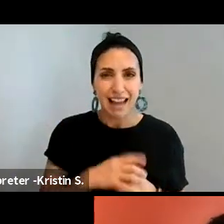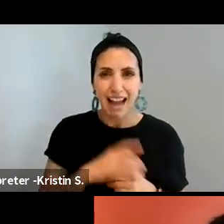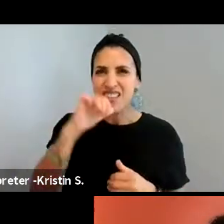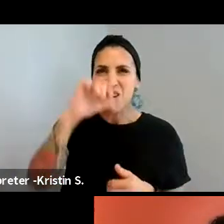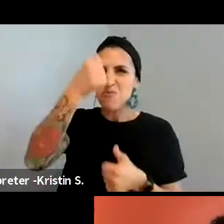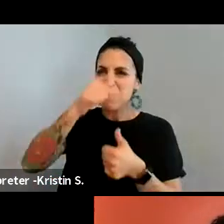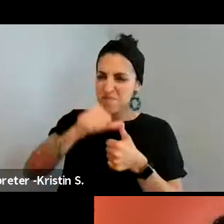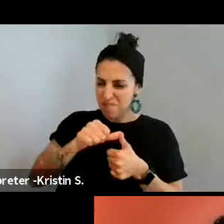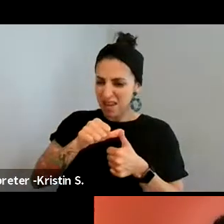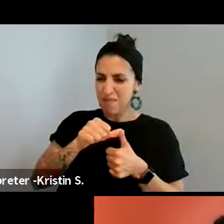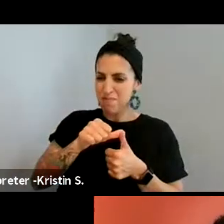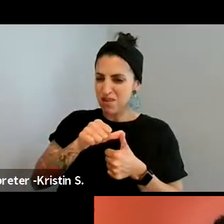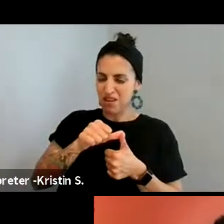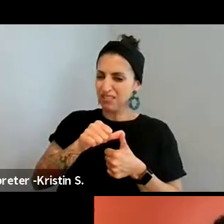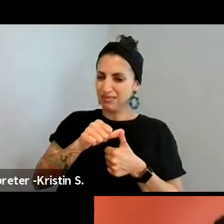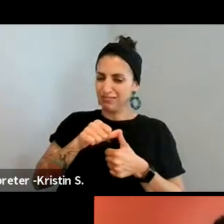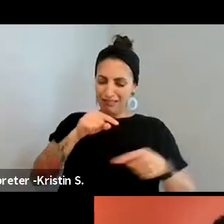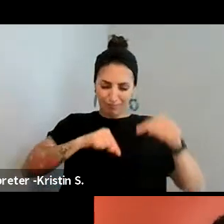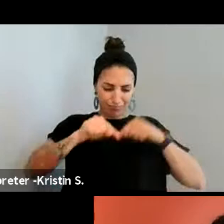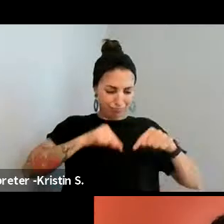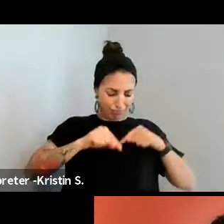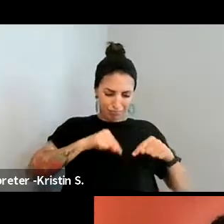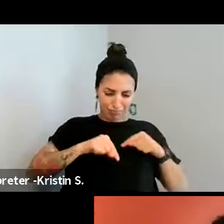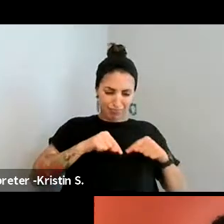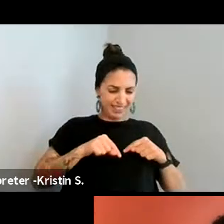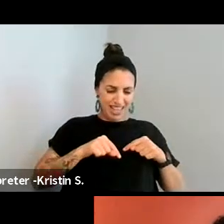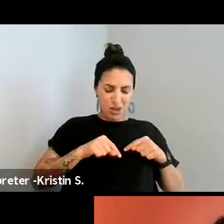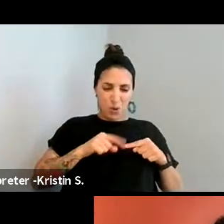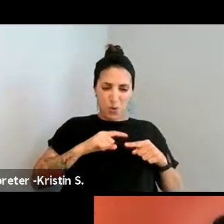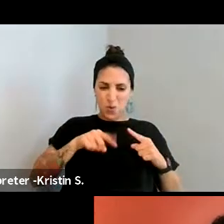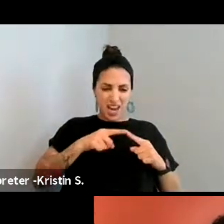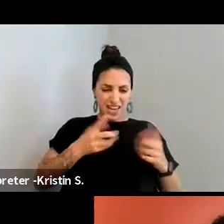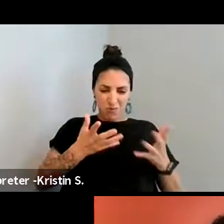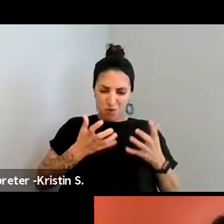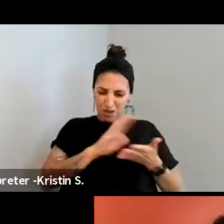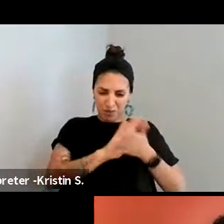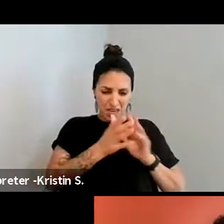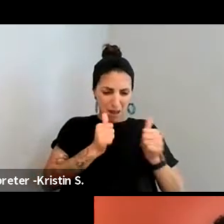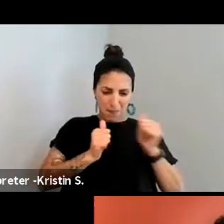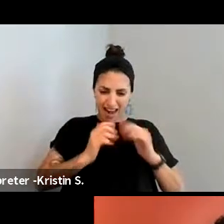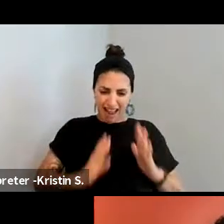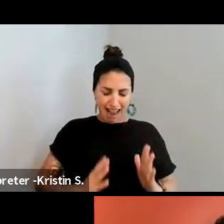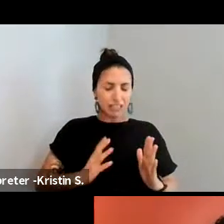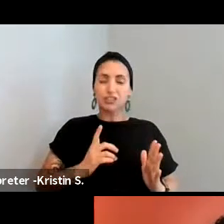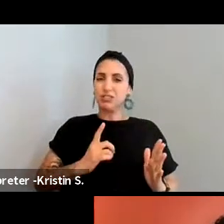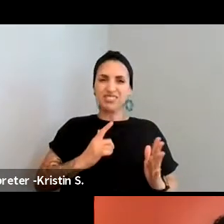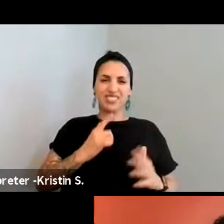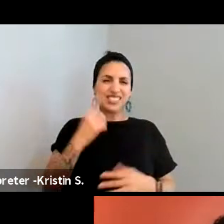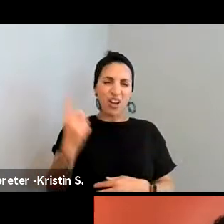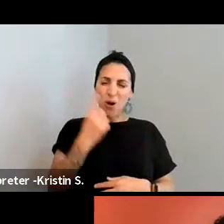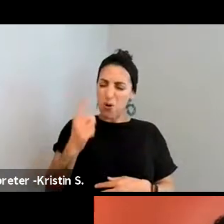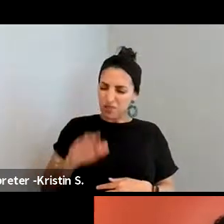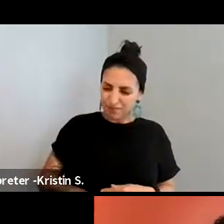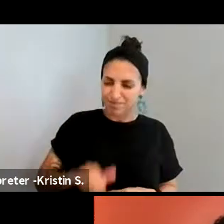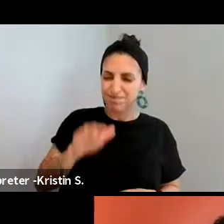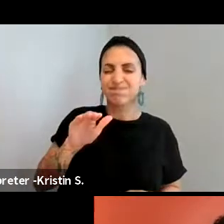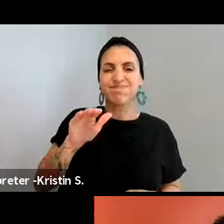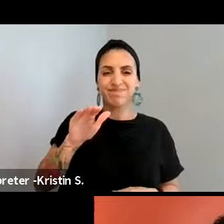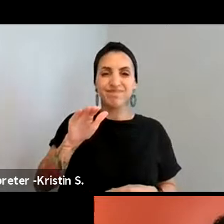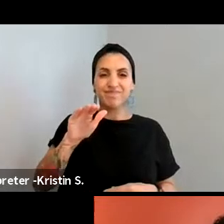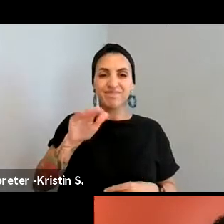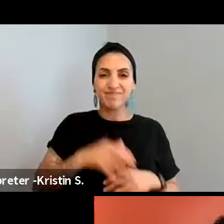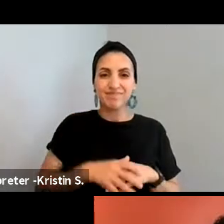I didn't want to be an actor. I mean, I remember as a little girl, I would, because on TV, they did more of